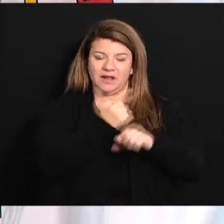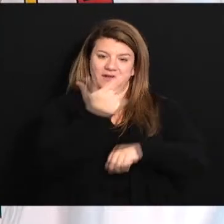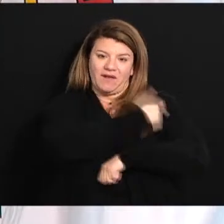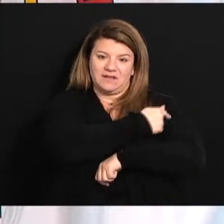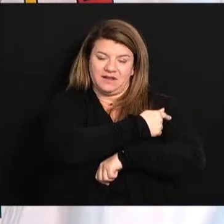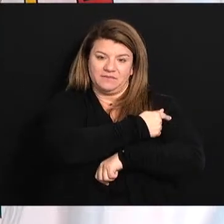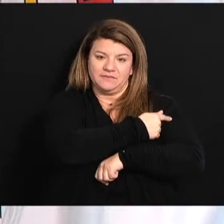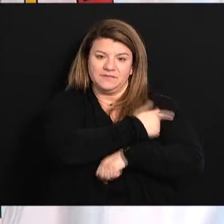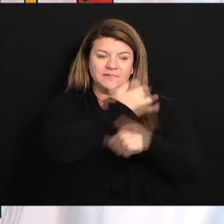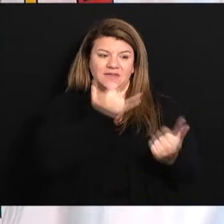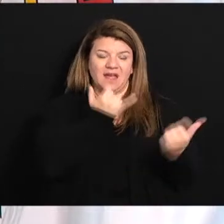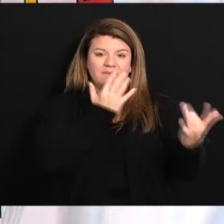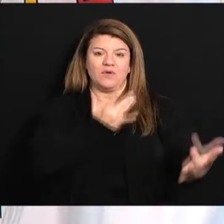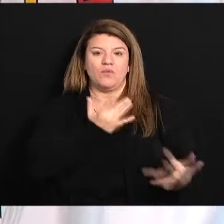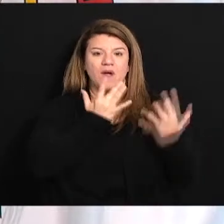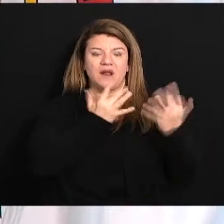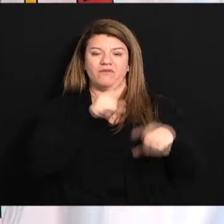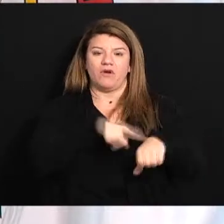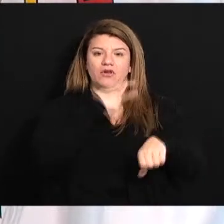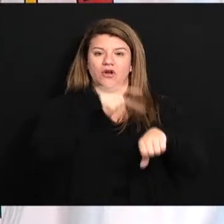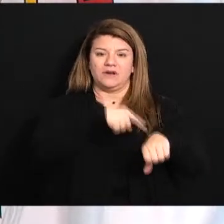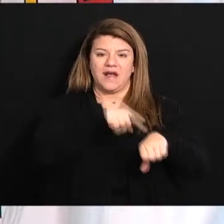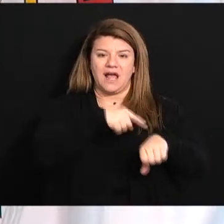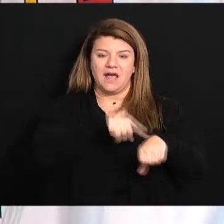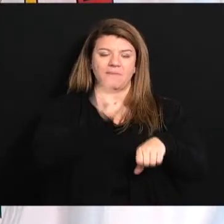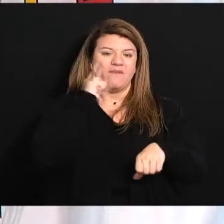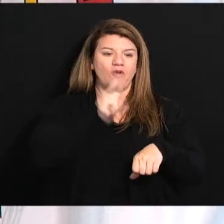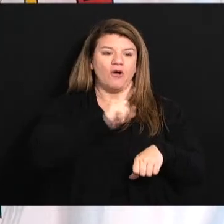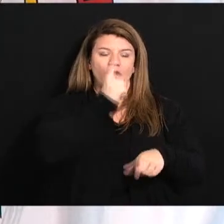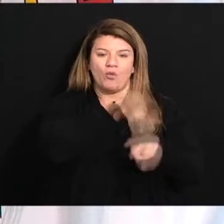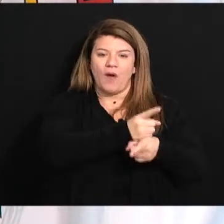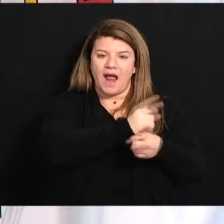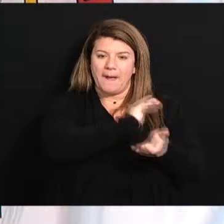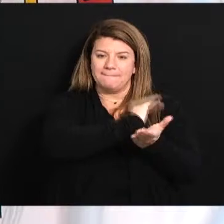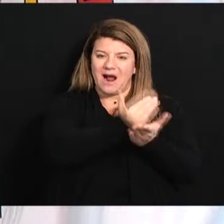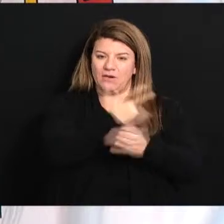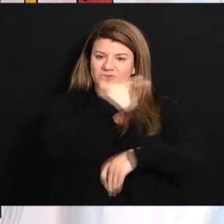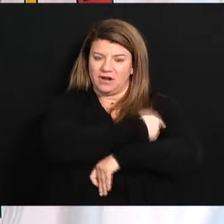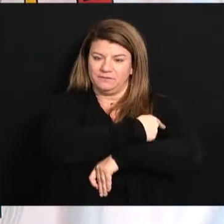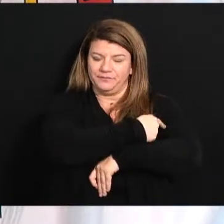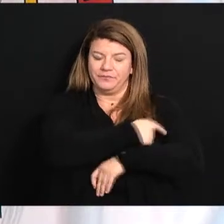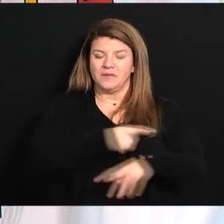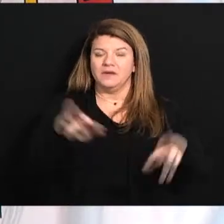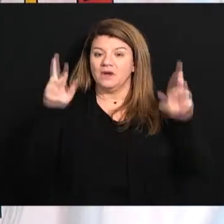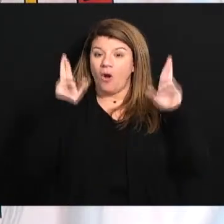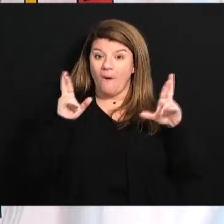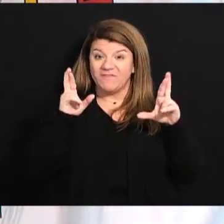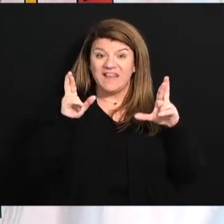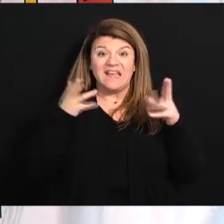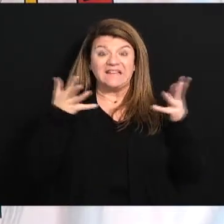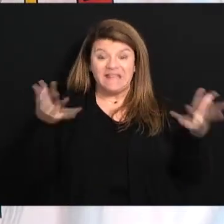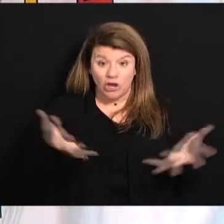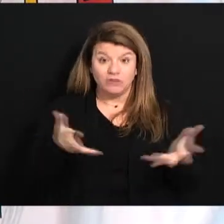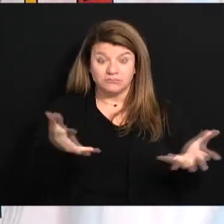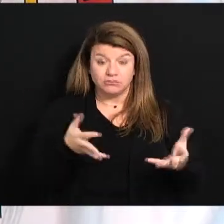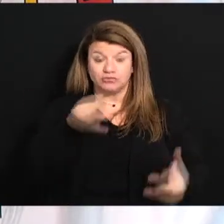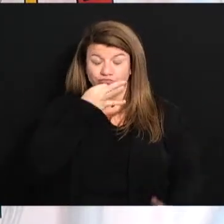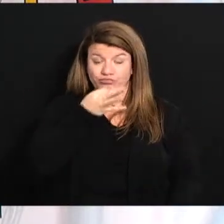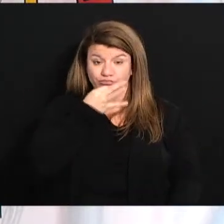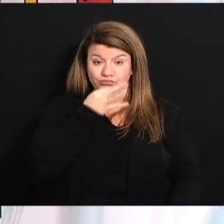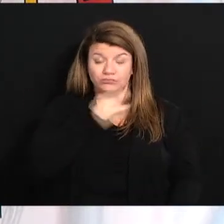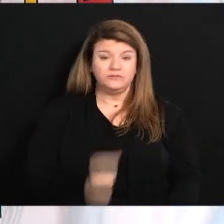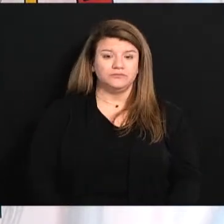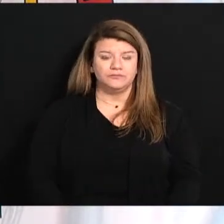have been waiting for months for pediatric doses. You know, hopefully it is here. You know, we don't